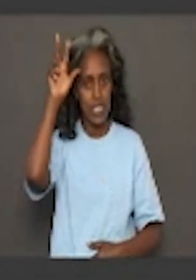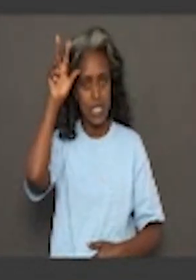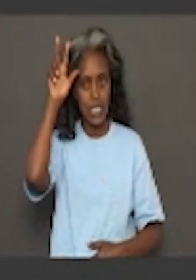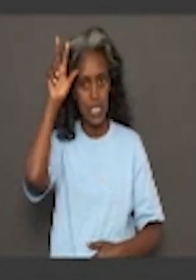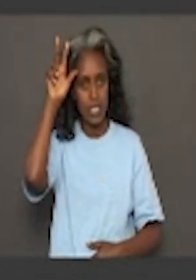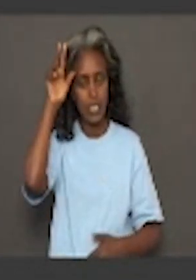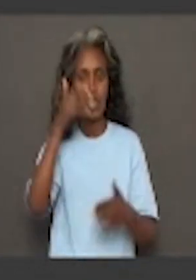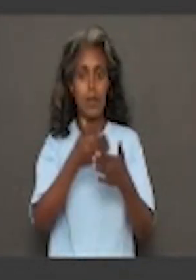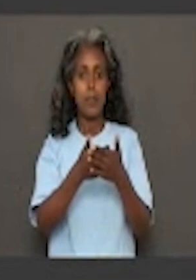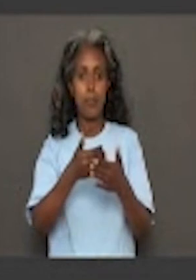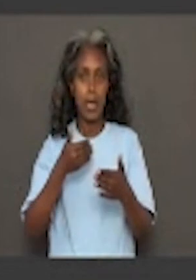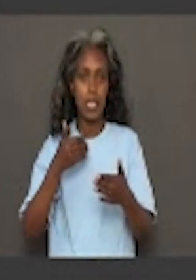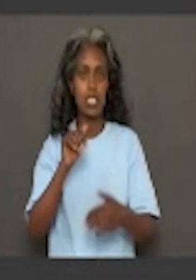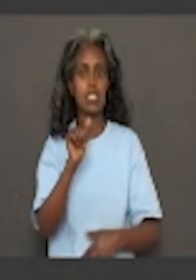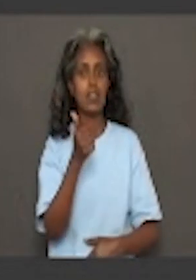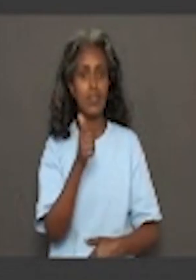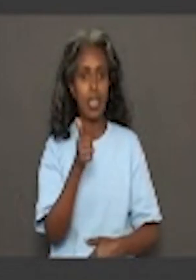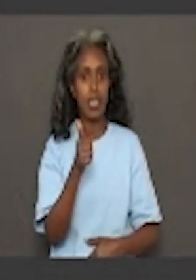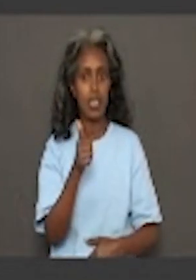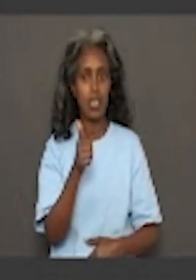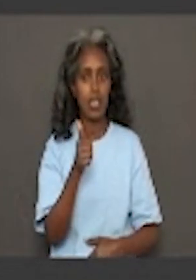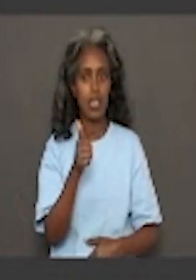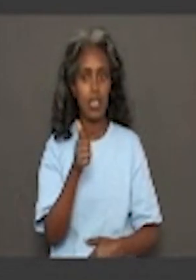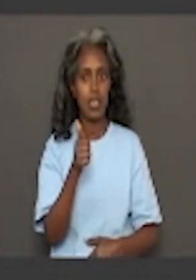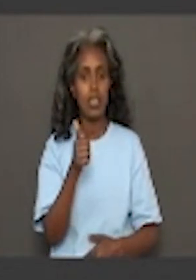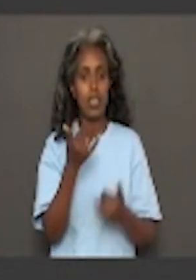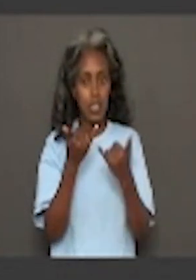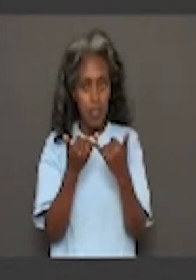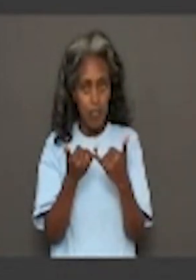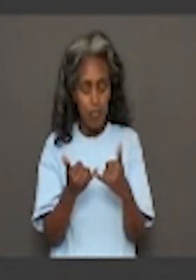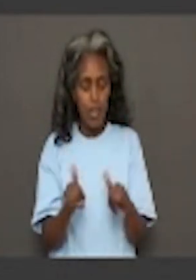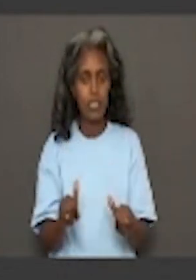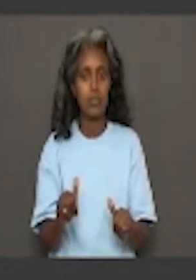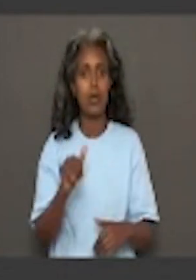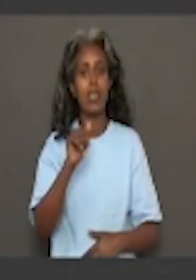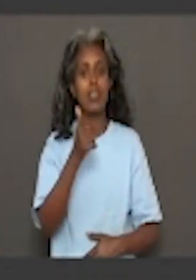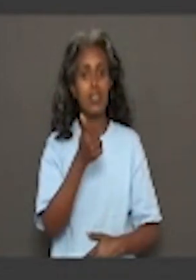10 to the power of 3 minus 10